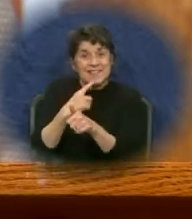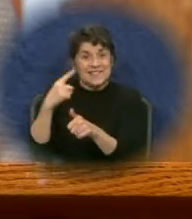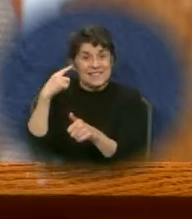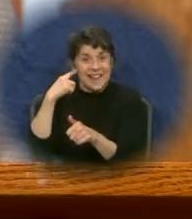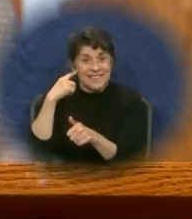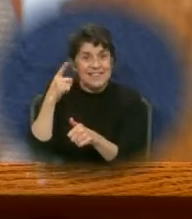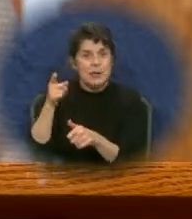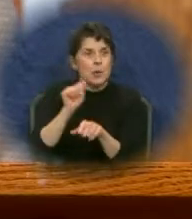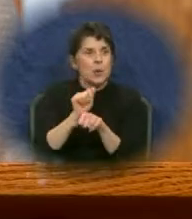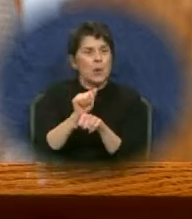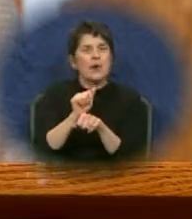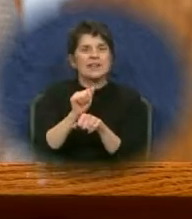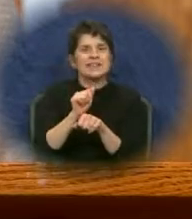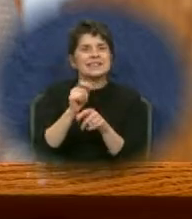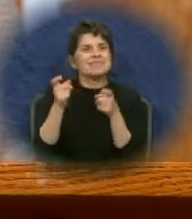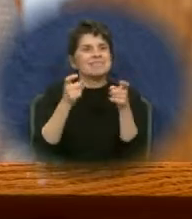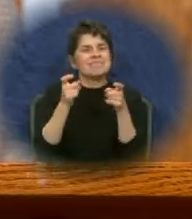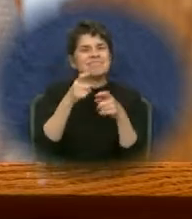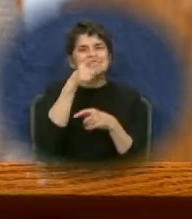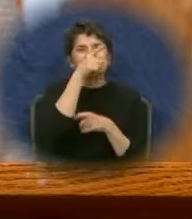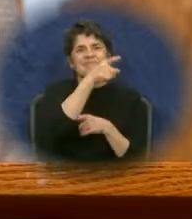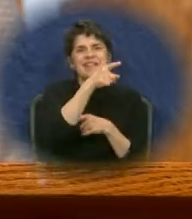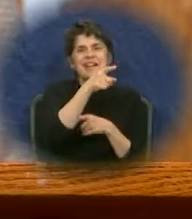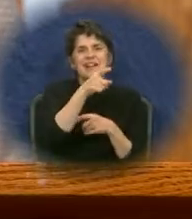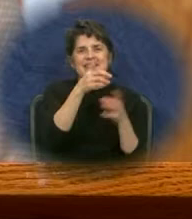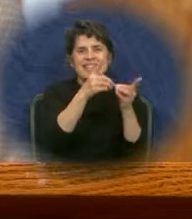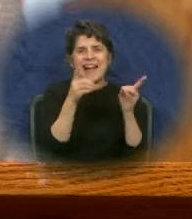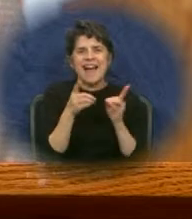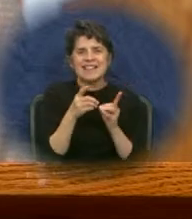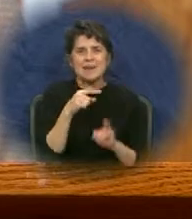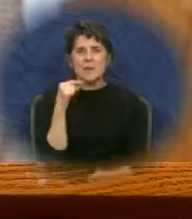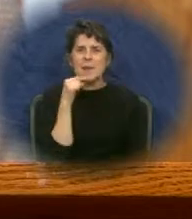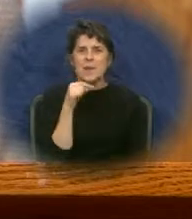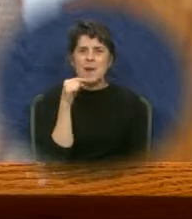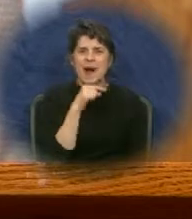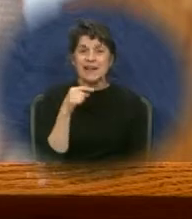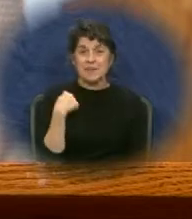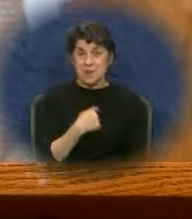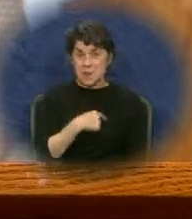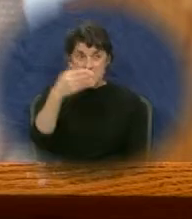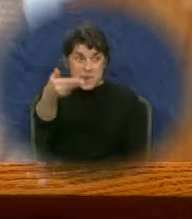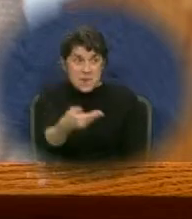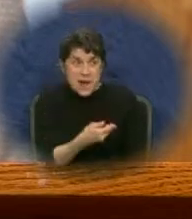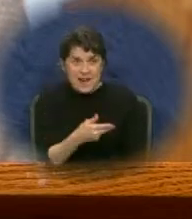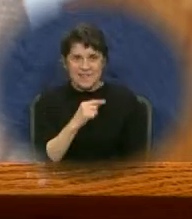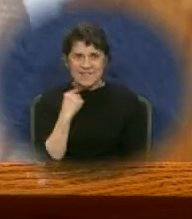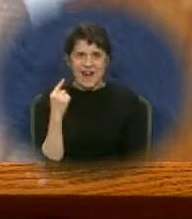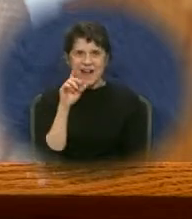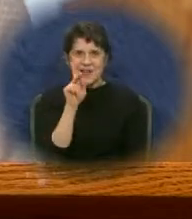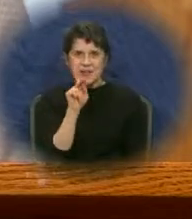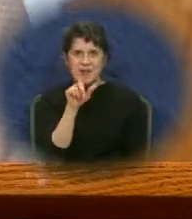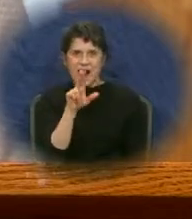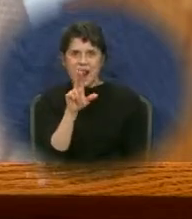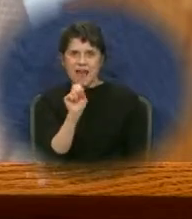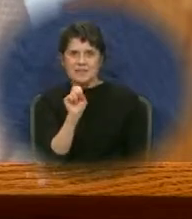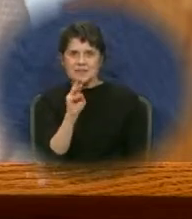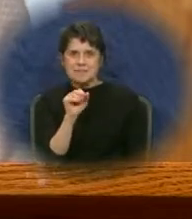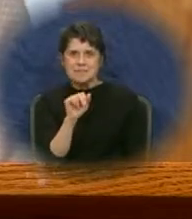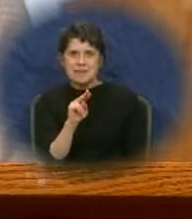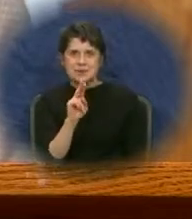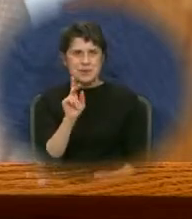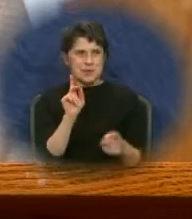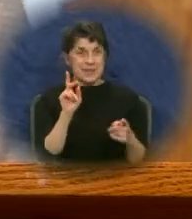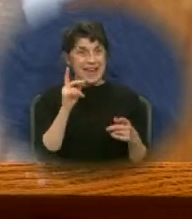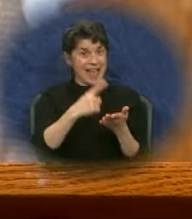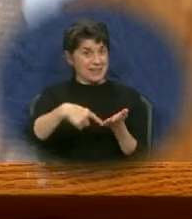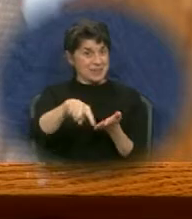of Milwaukee. We welcome him to our diocese and this television Mass. Do have a beautiful